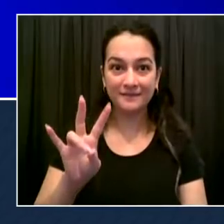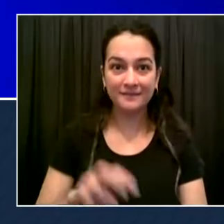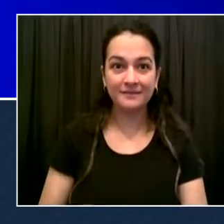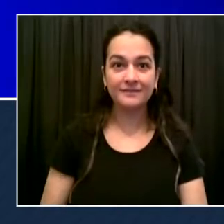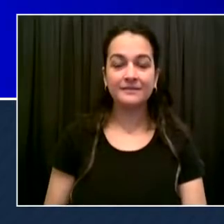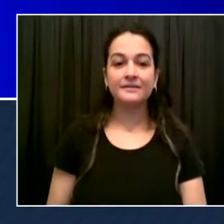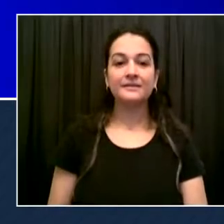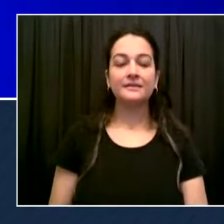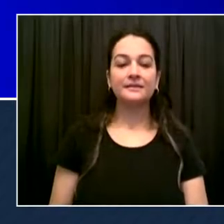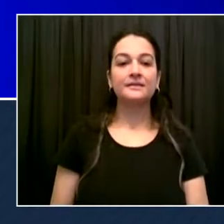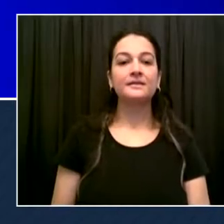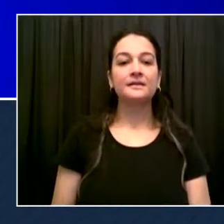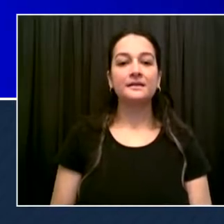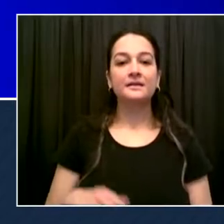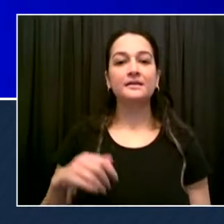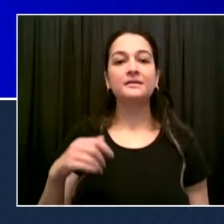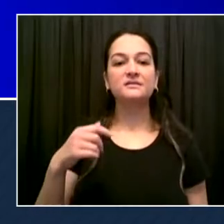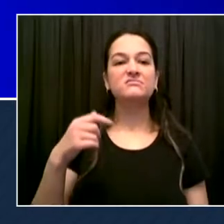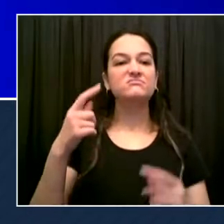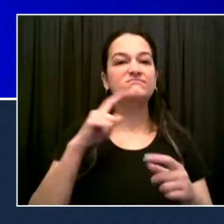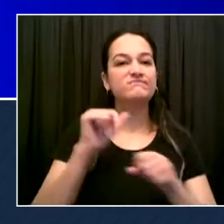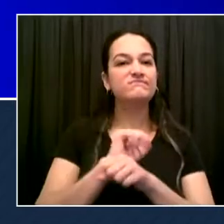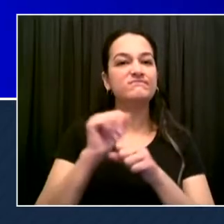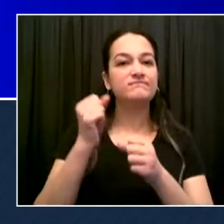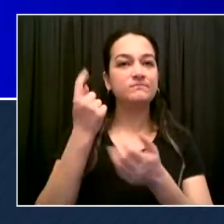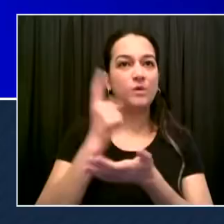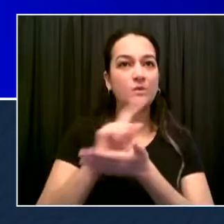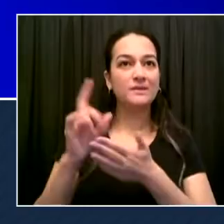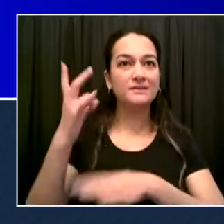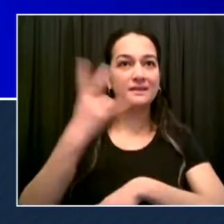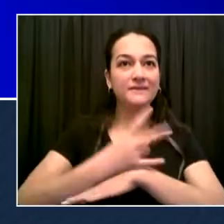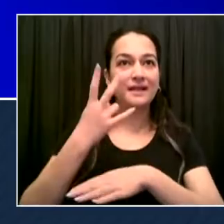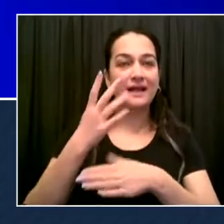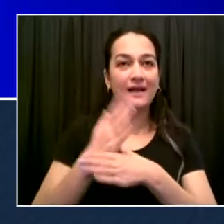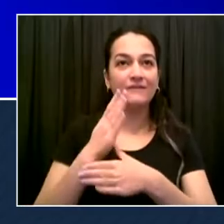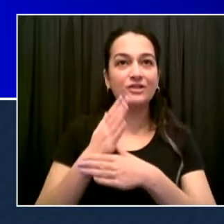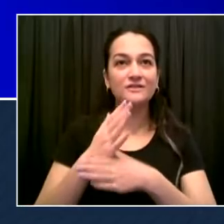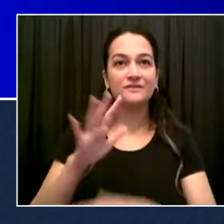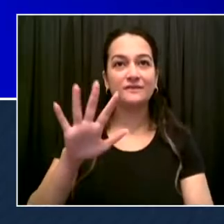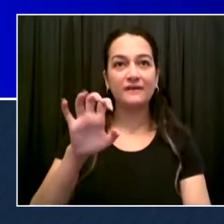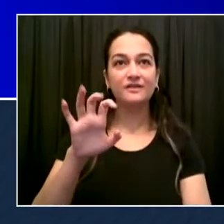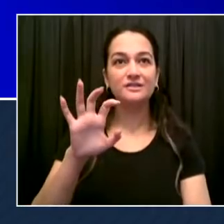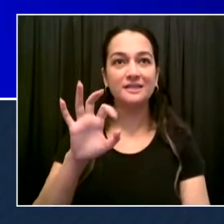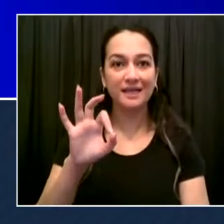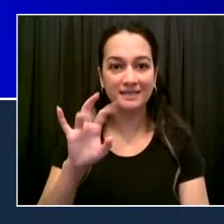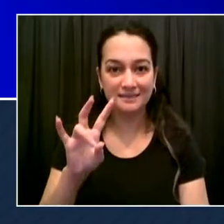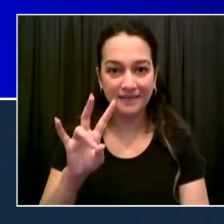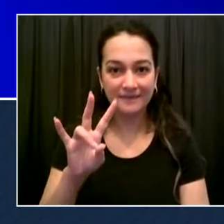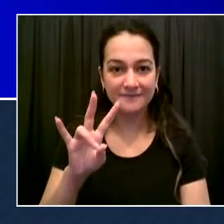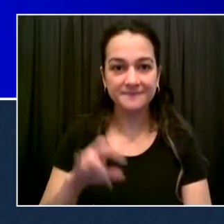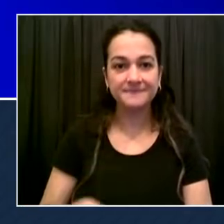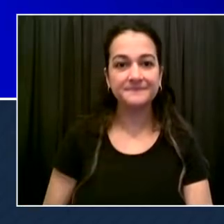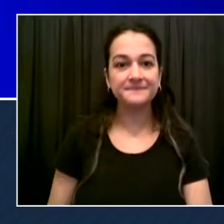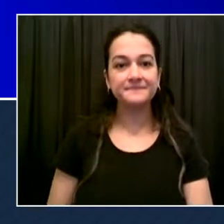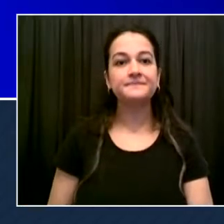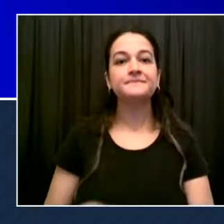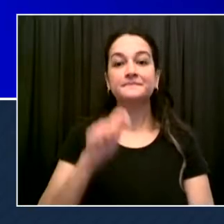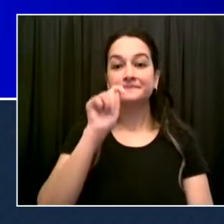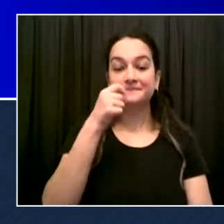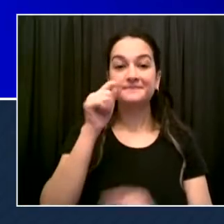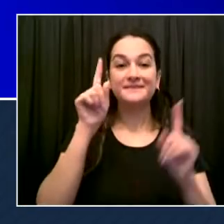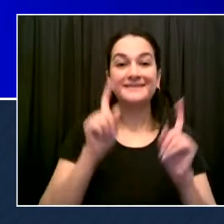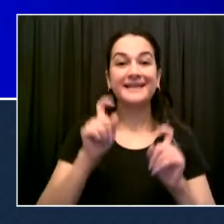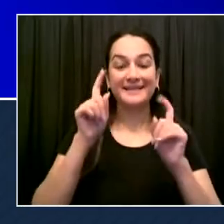report, 597 cases. Number 3, percentage of people testing positive citywide for COVID-19. Today's report on a 7-day rolling